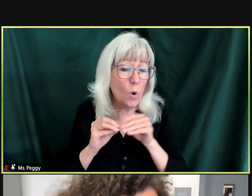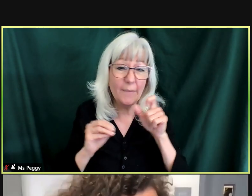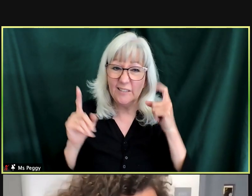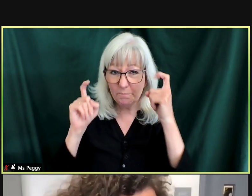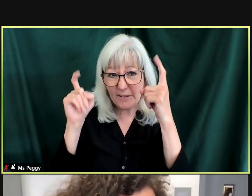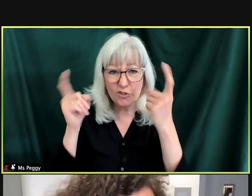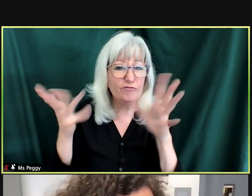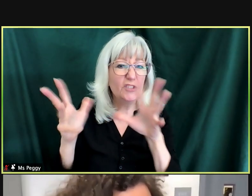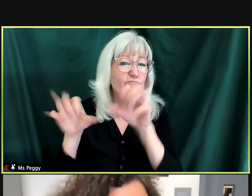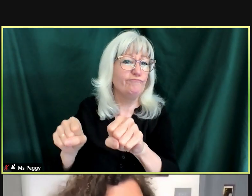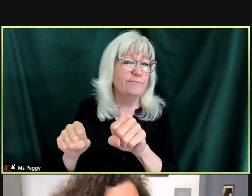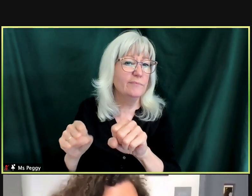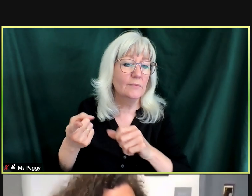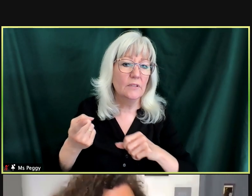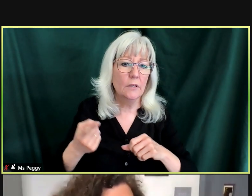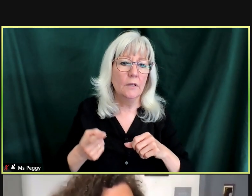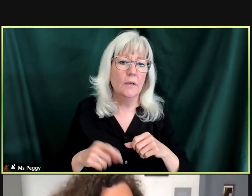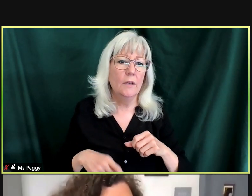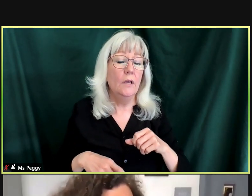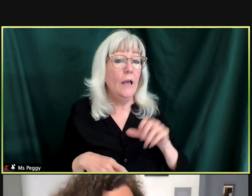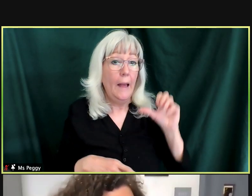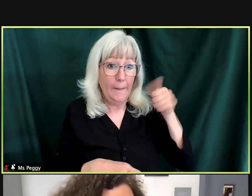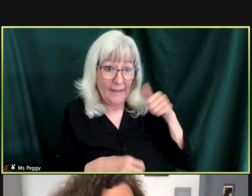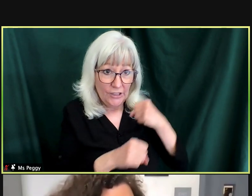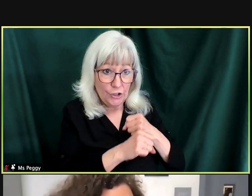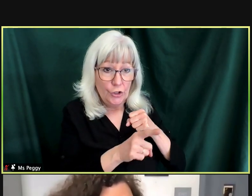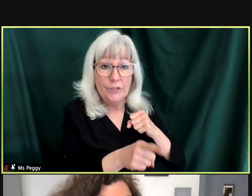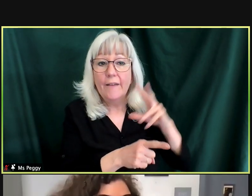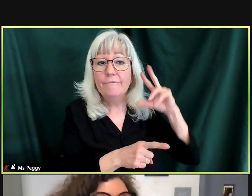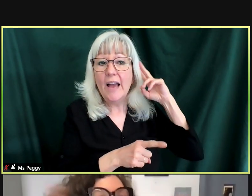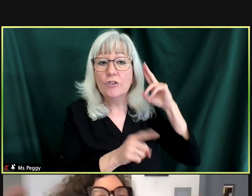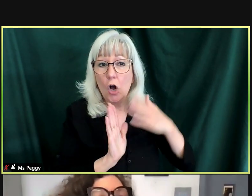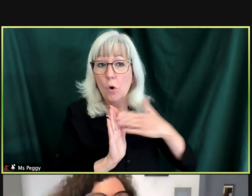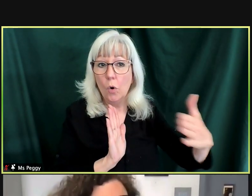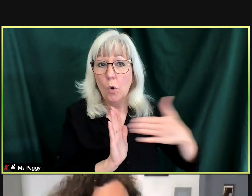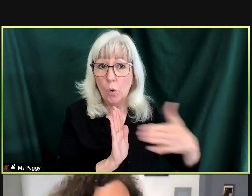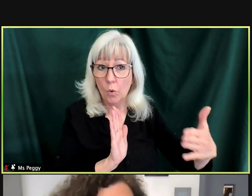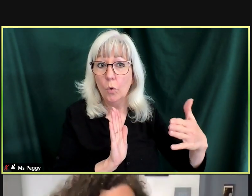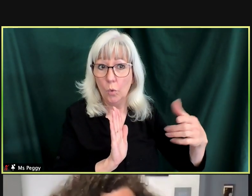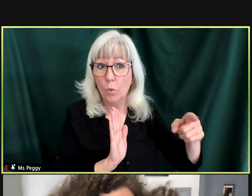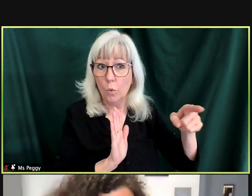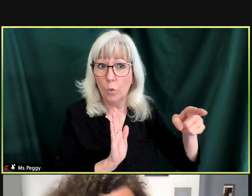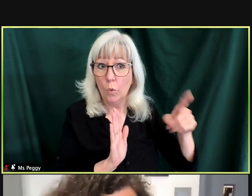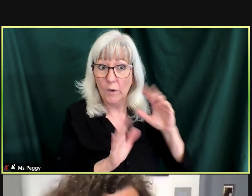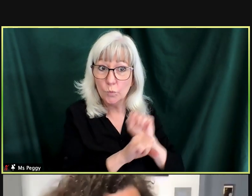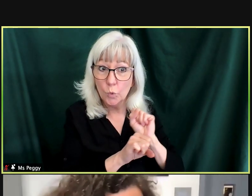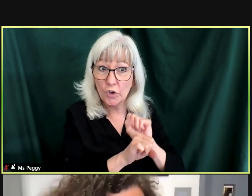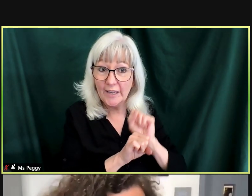Gogh's, the 10 years that he's working is when the camera explodes.